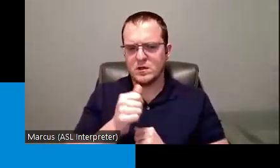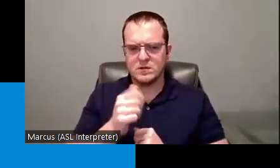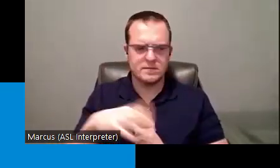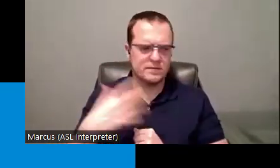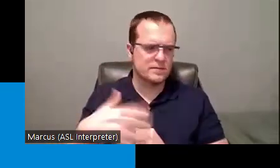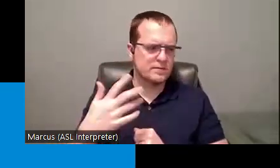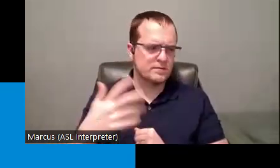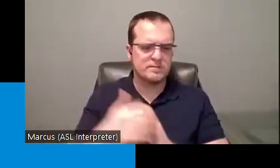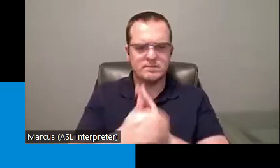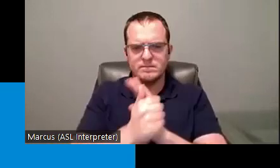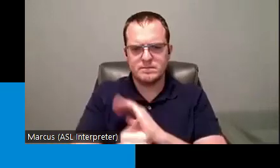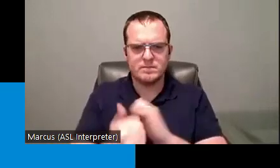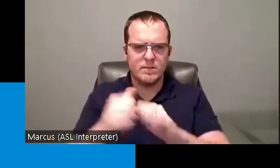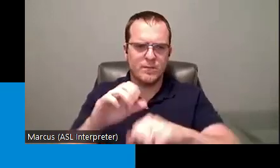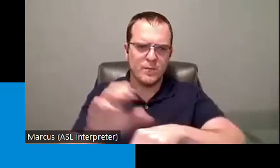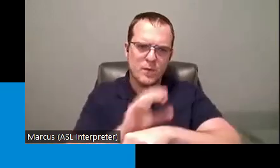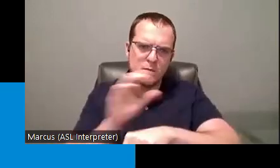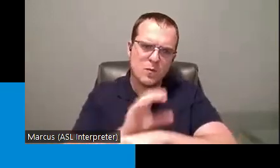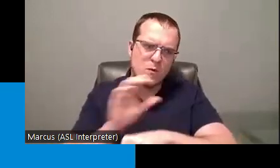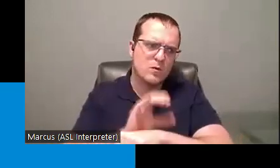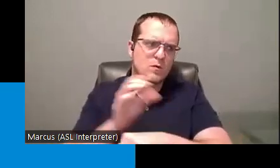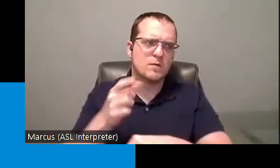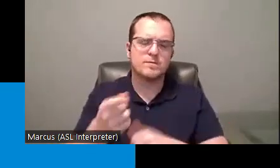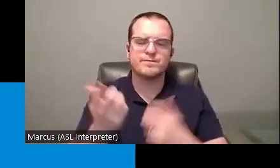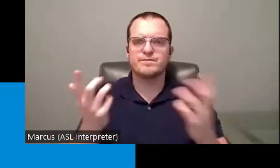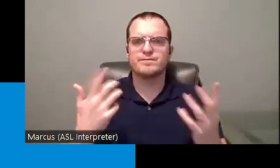adept on the computer can